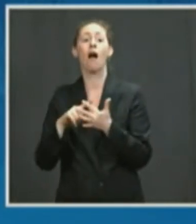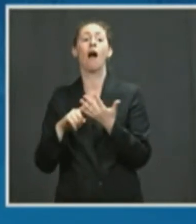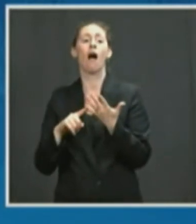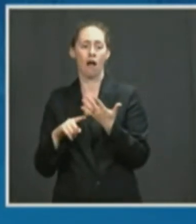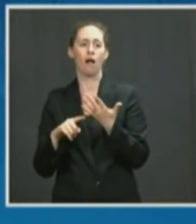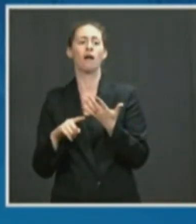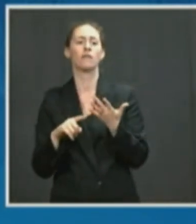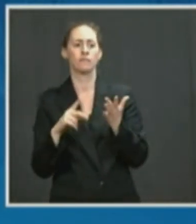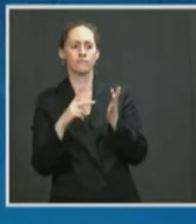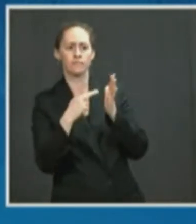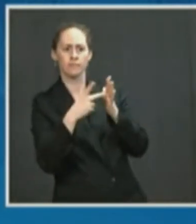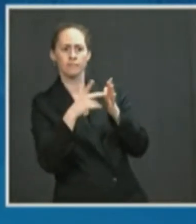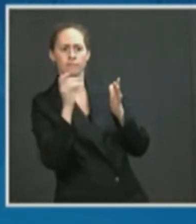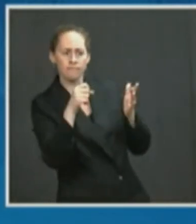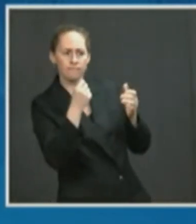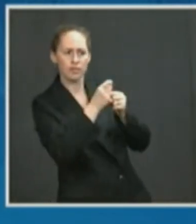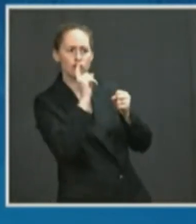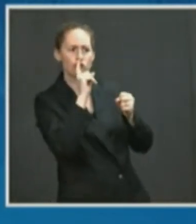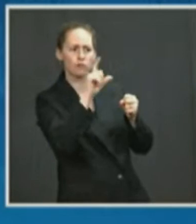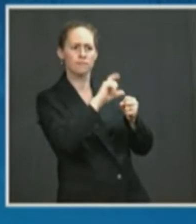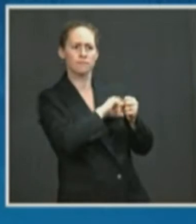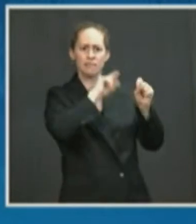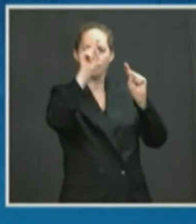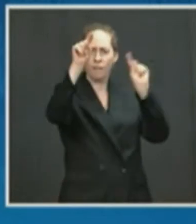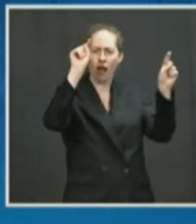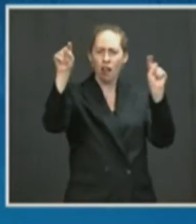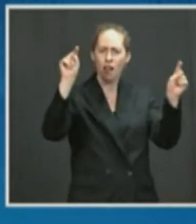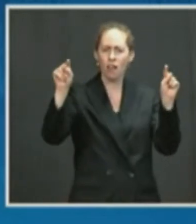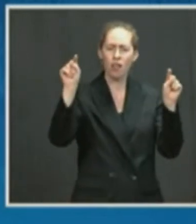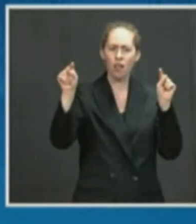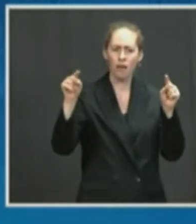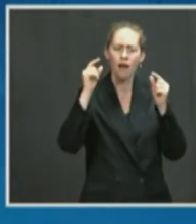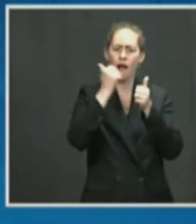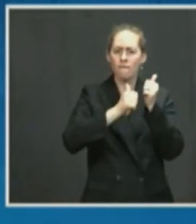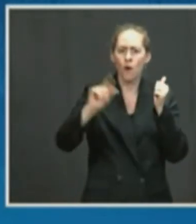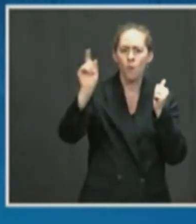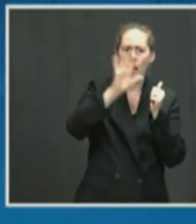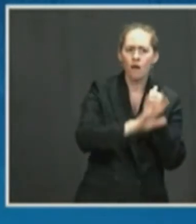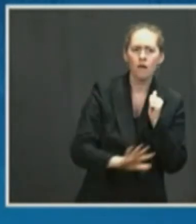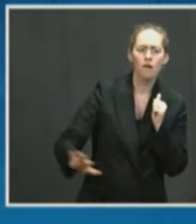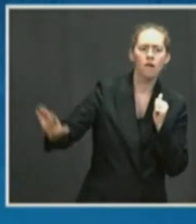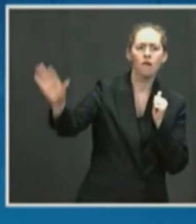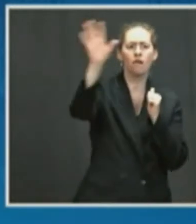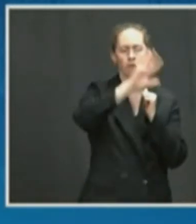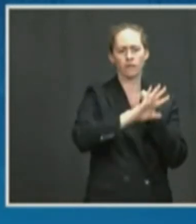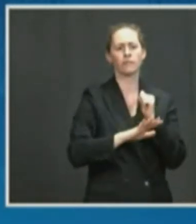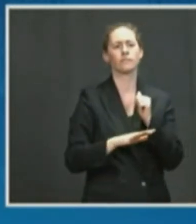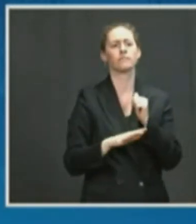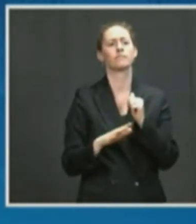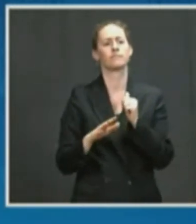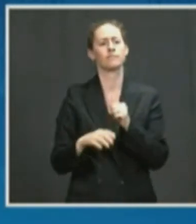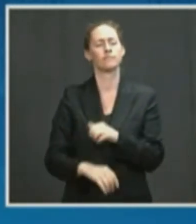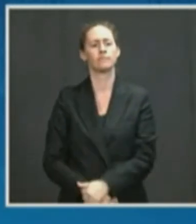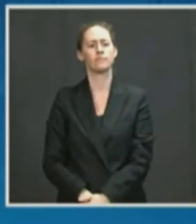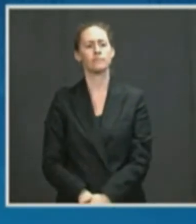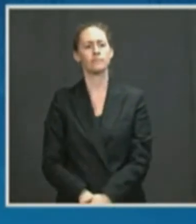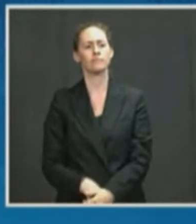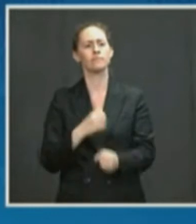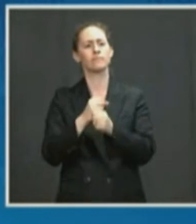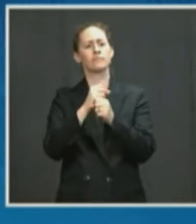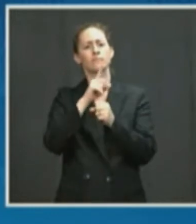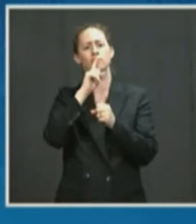step to ensure that the judicial process is strengthened, and that